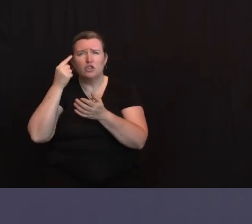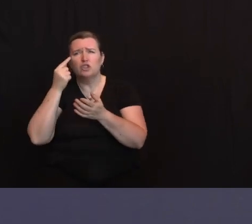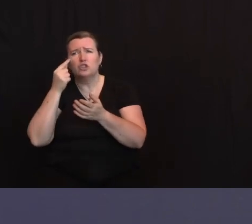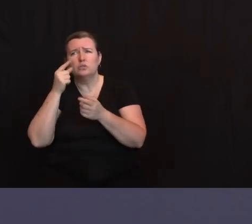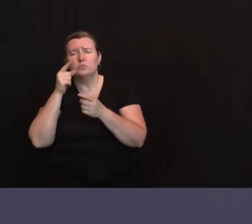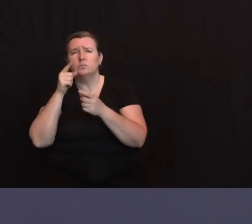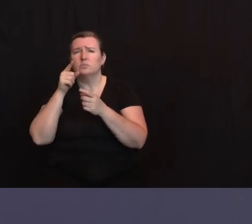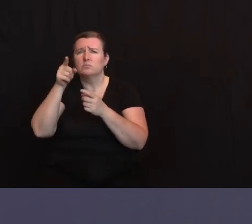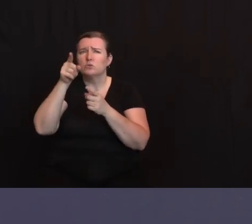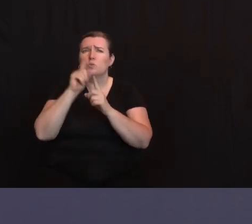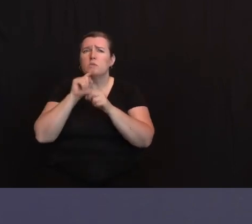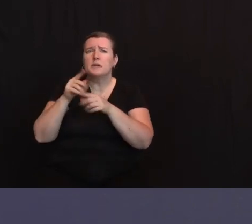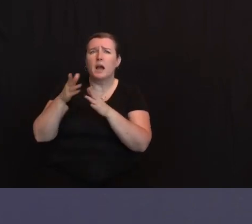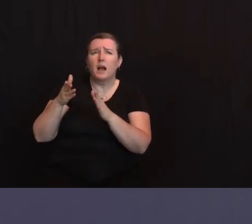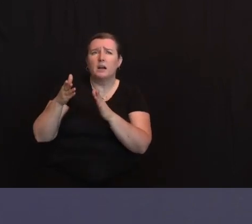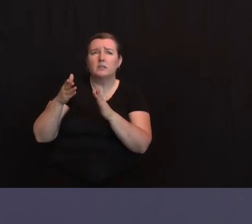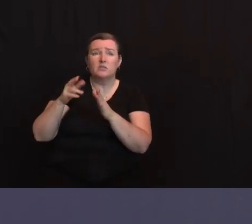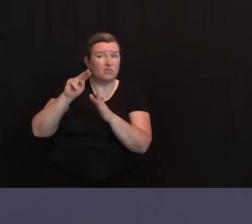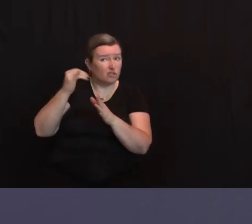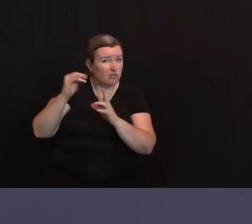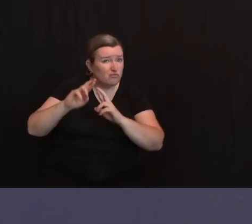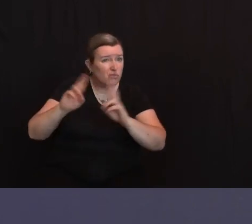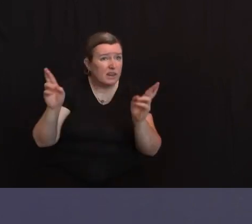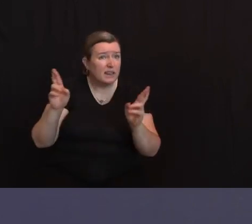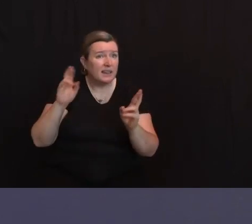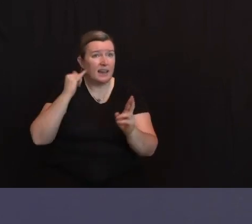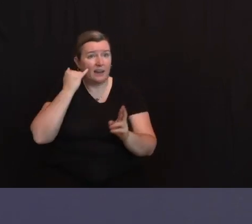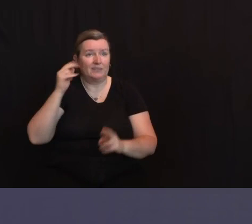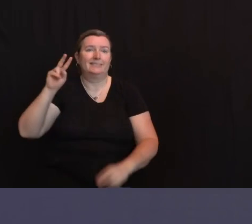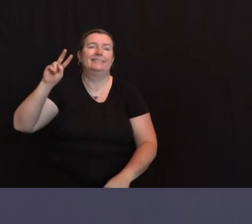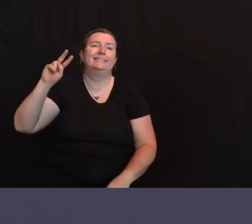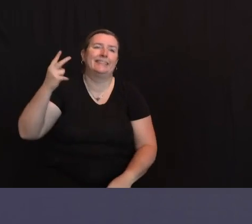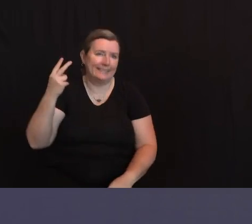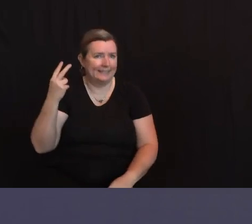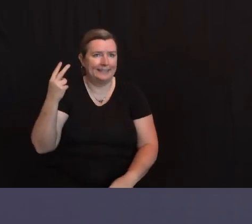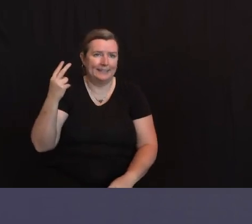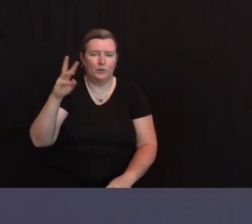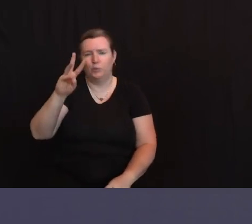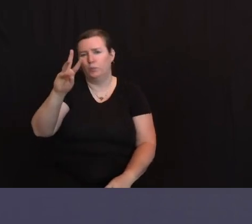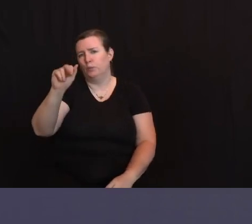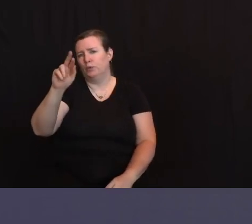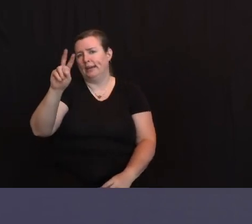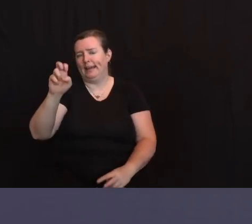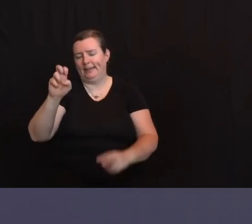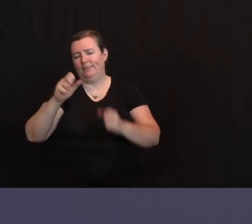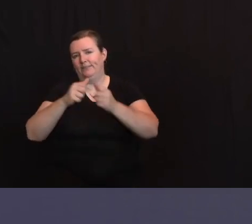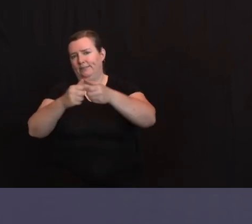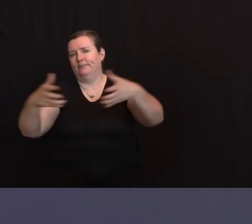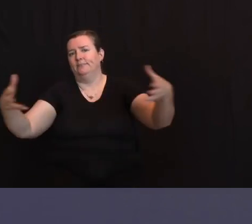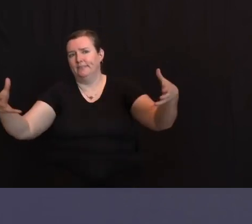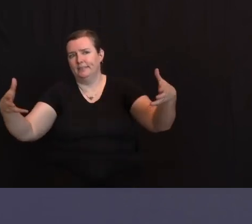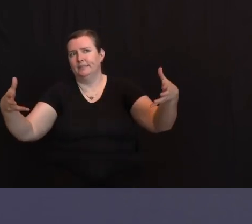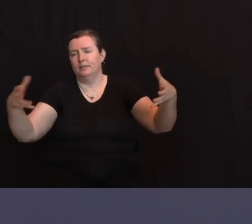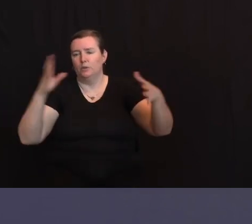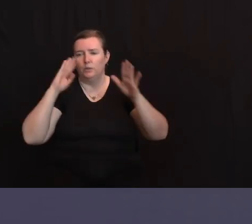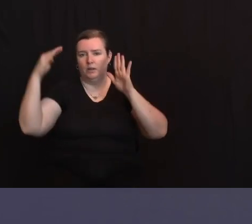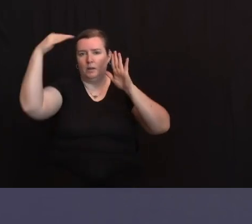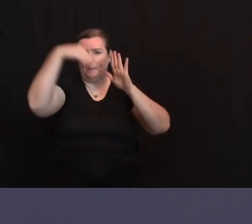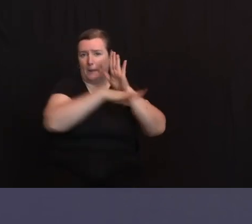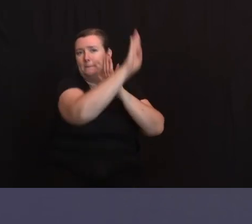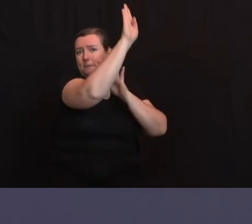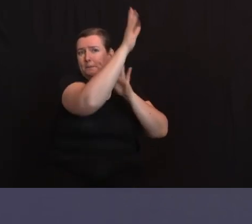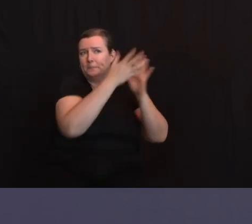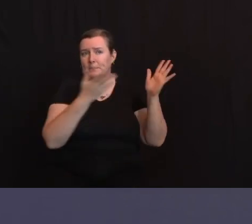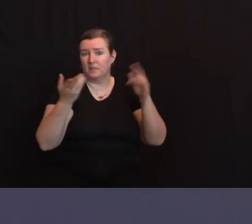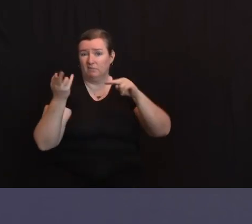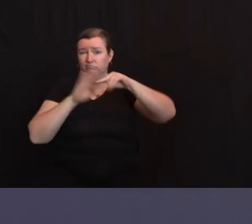of, how ready is New Jersey for a second spike or a wave or an uptick with regard